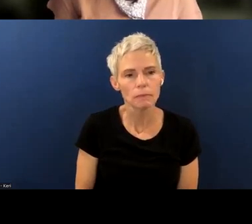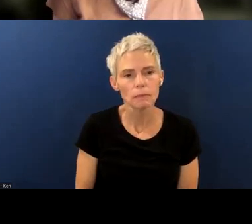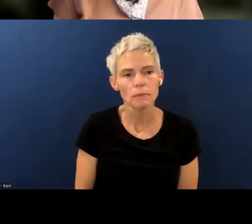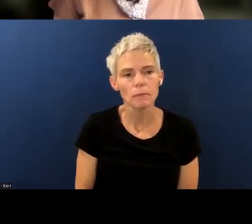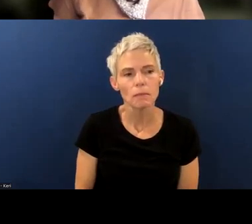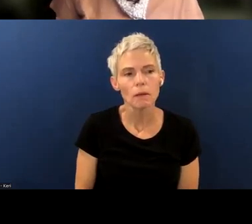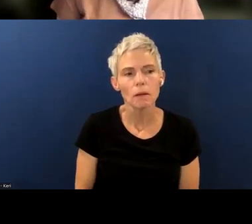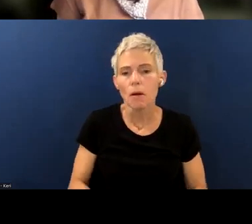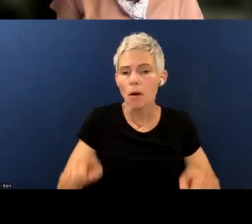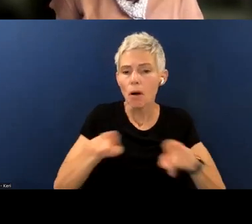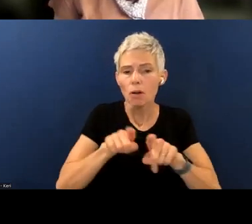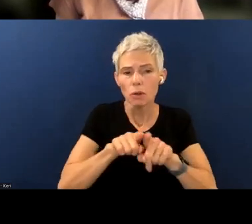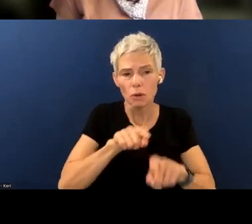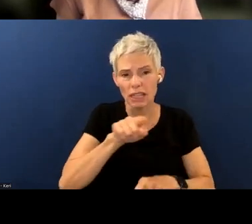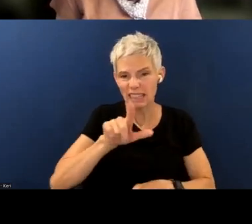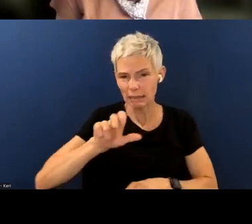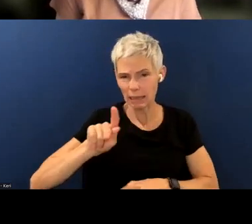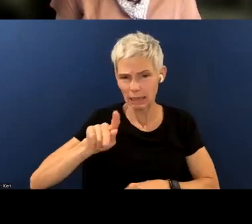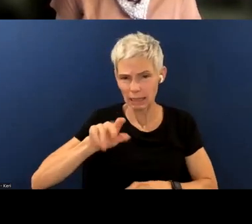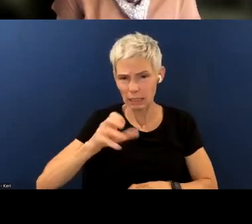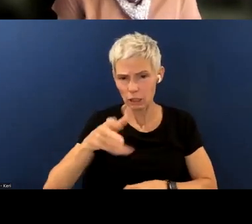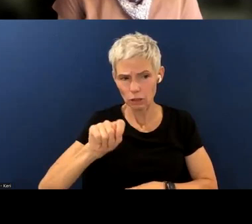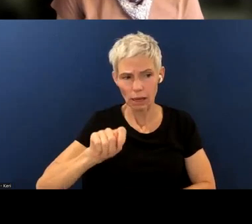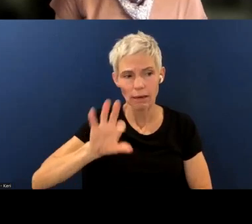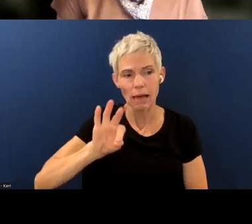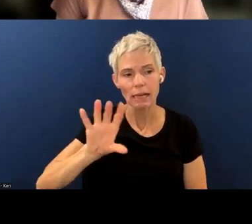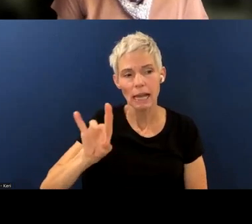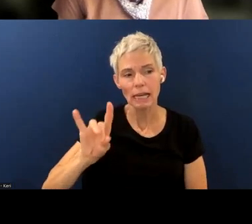So again, at the link in the chat, it's